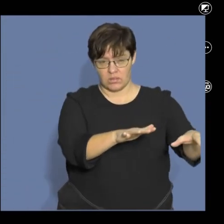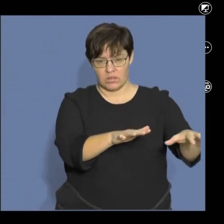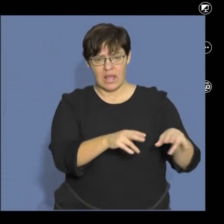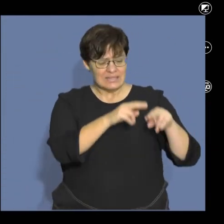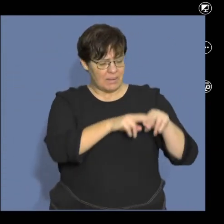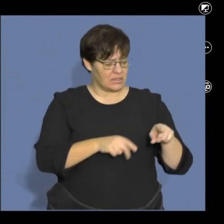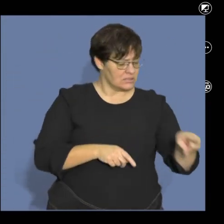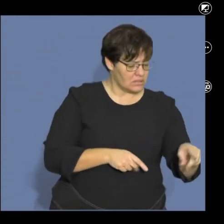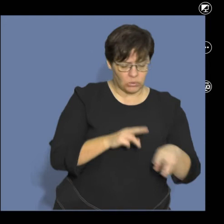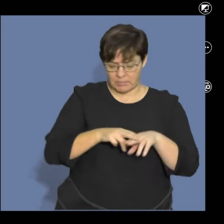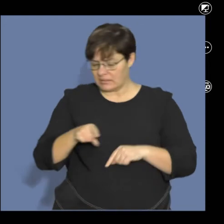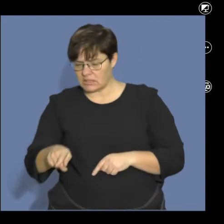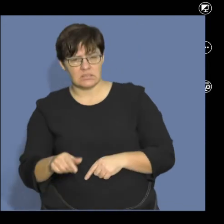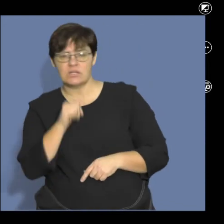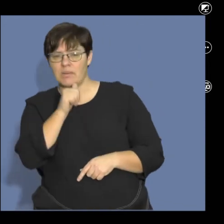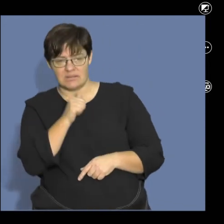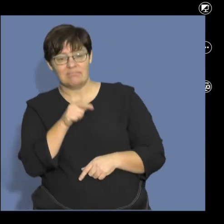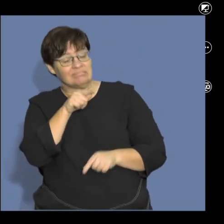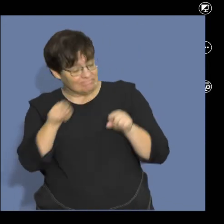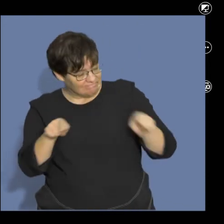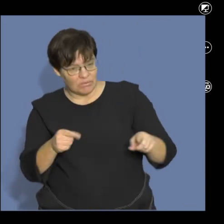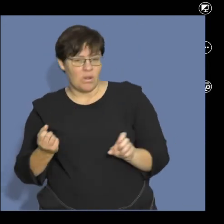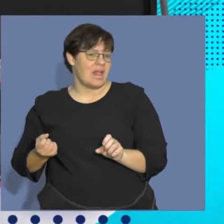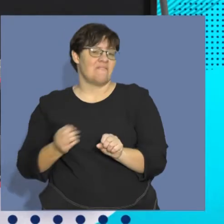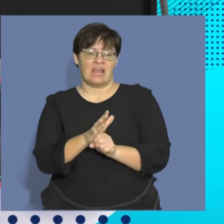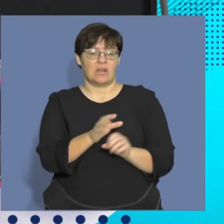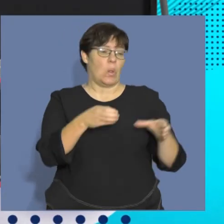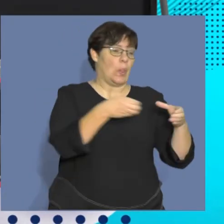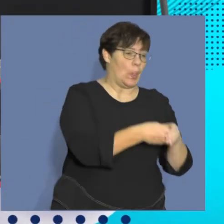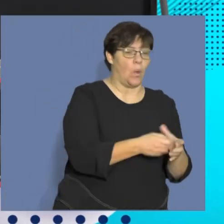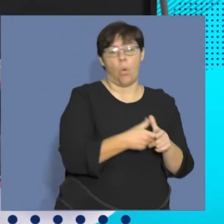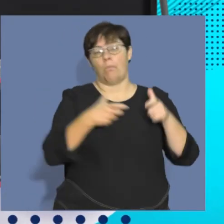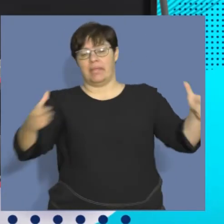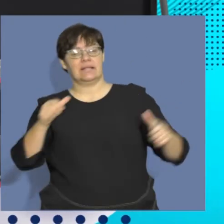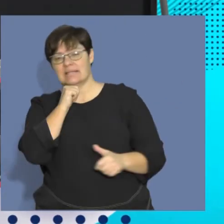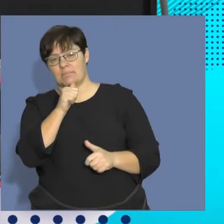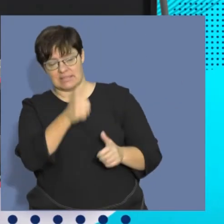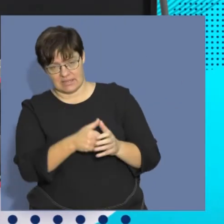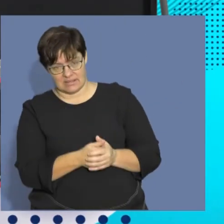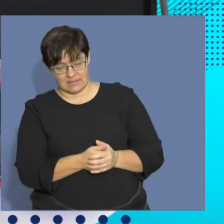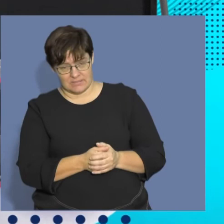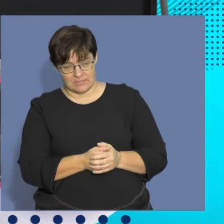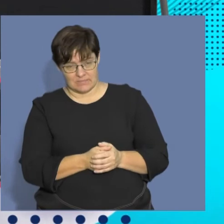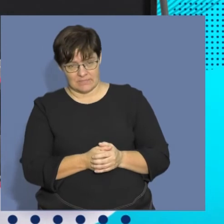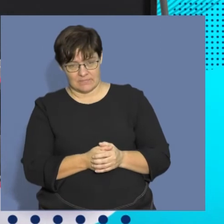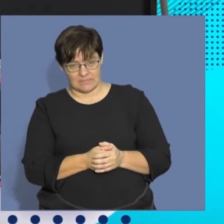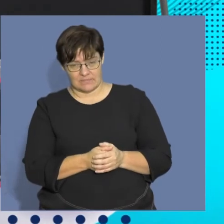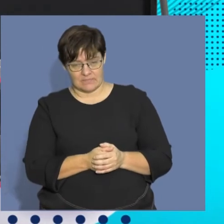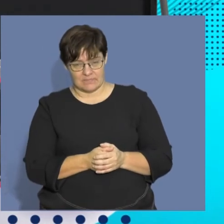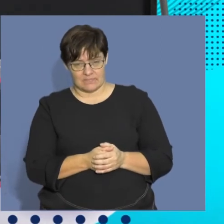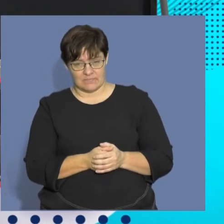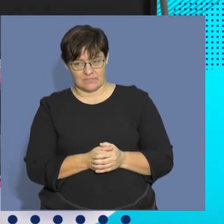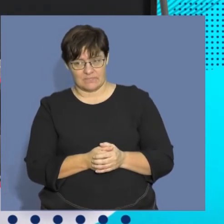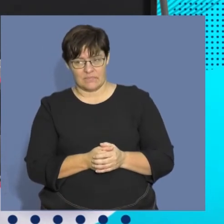an area is going to affect your population irrespective of how many members are in